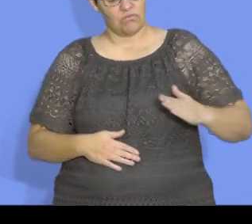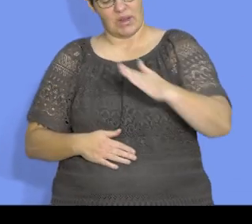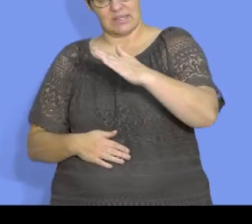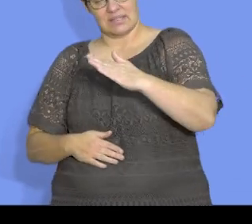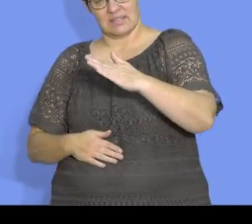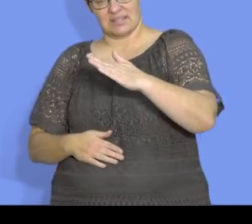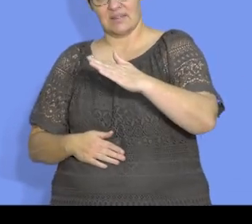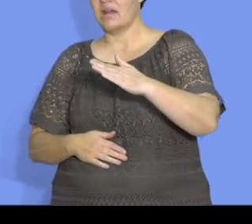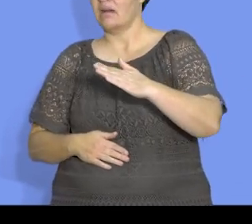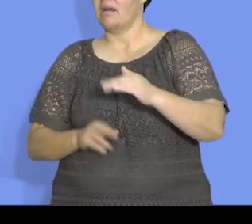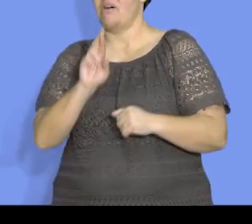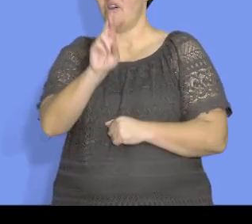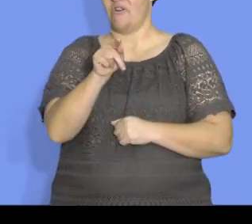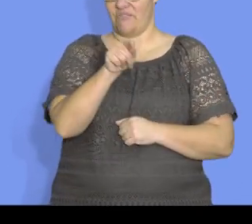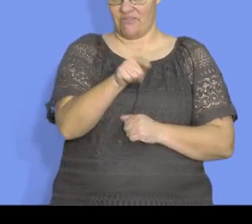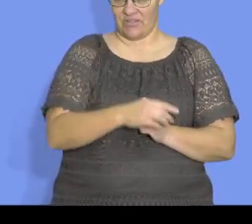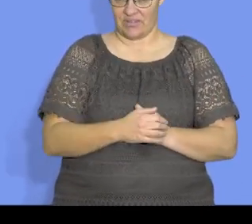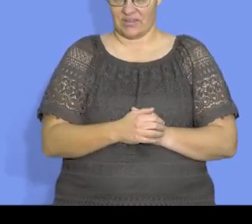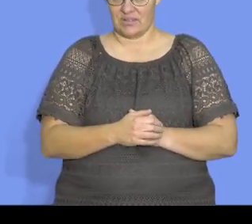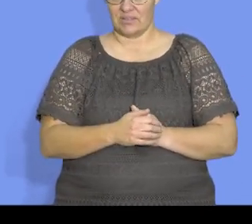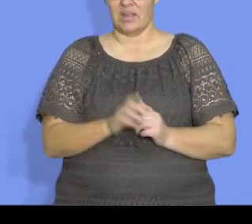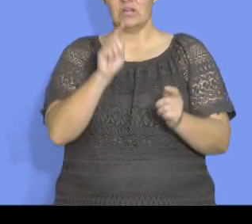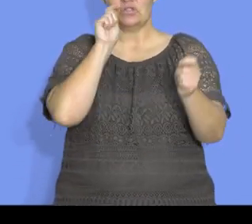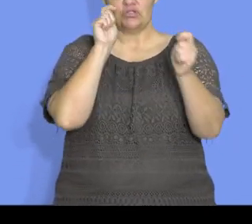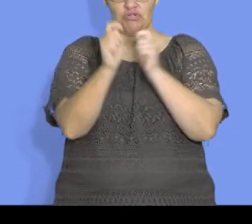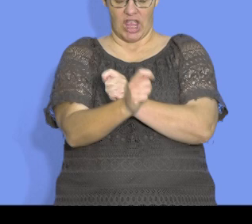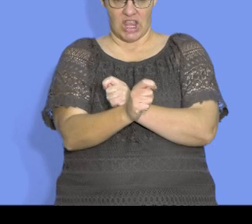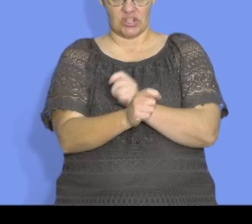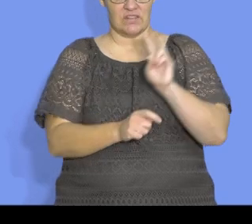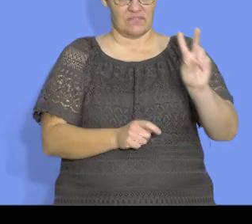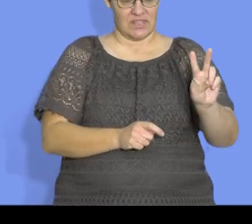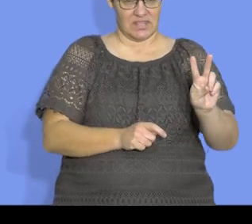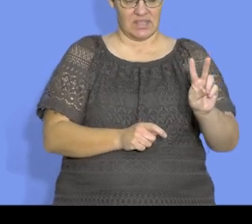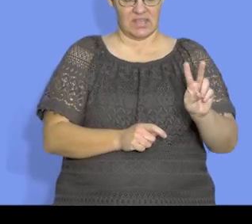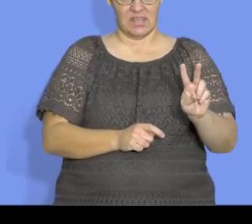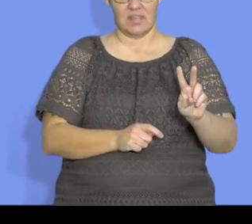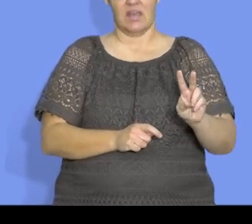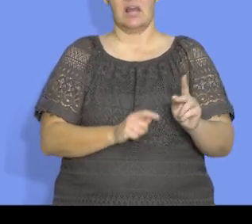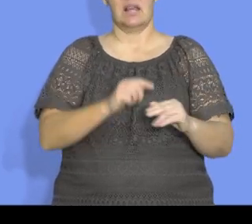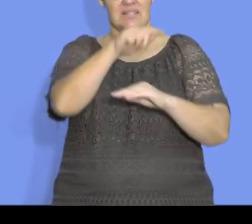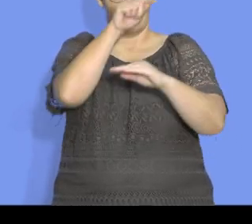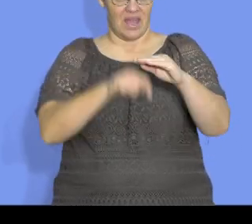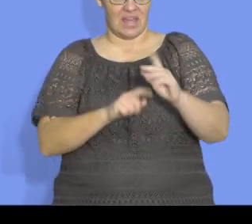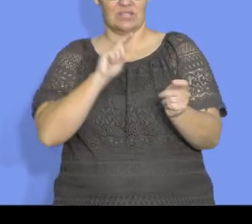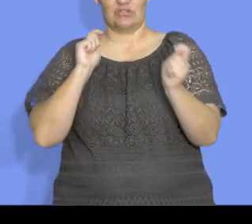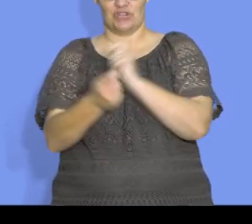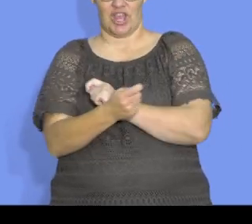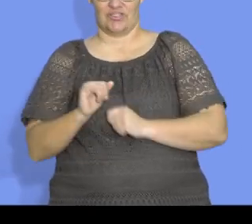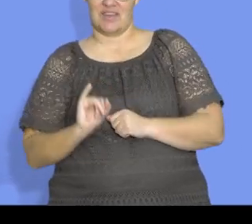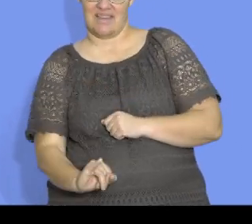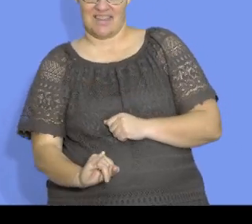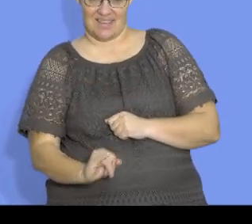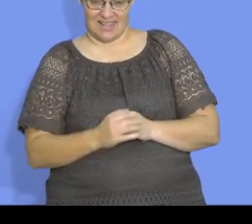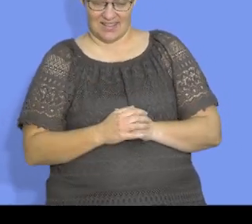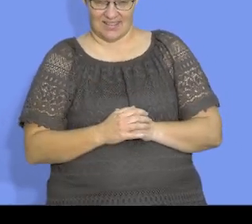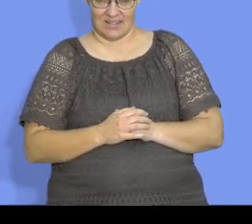here is going to be R. It's the change in V divided by the change in I. And so we can